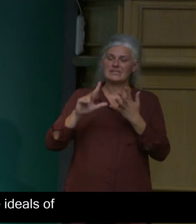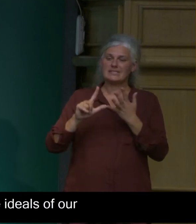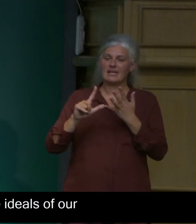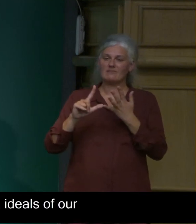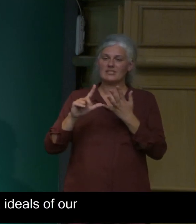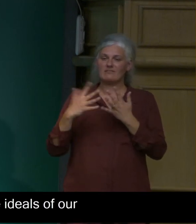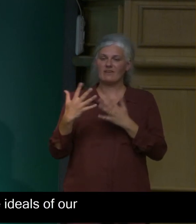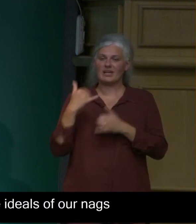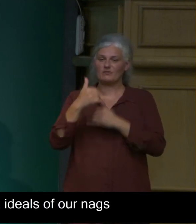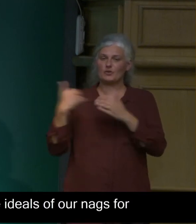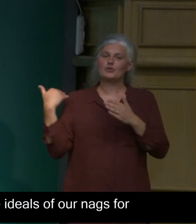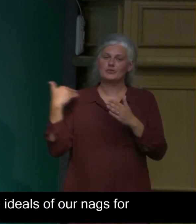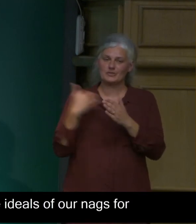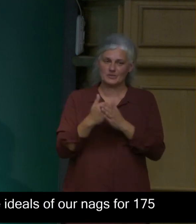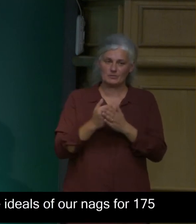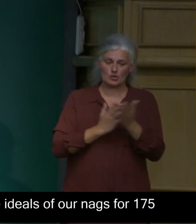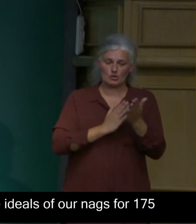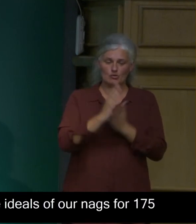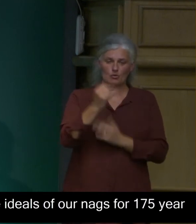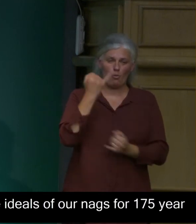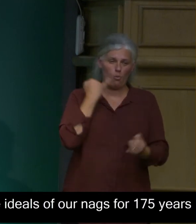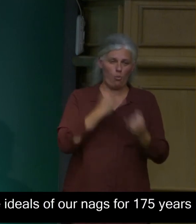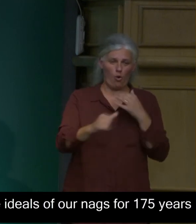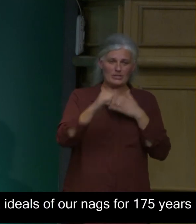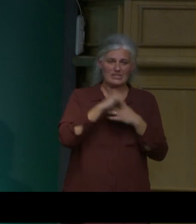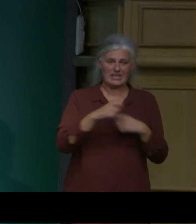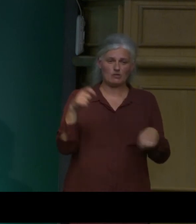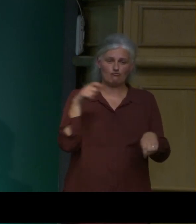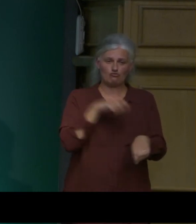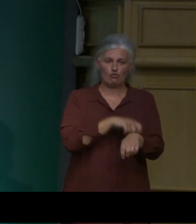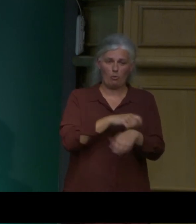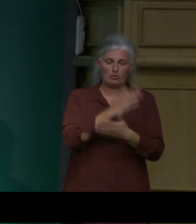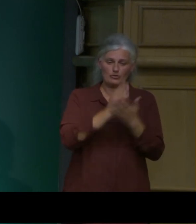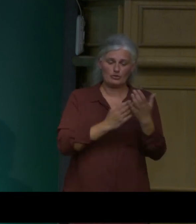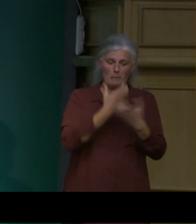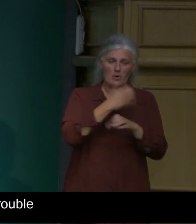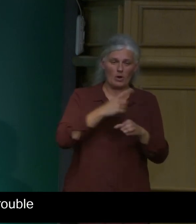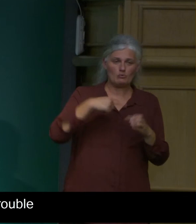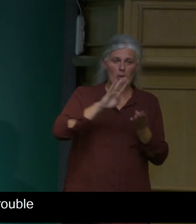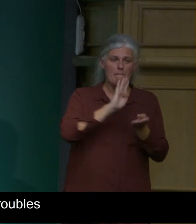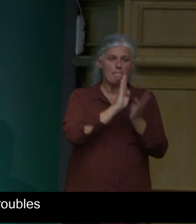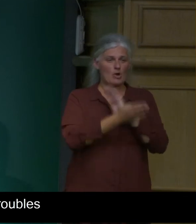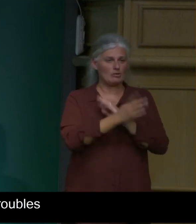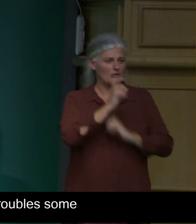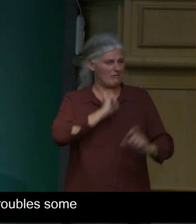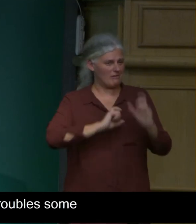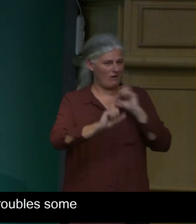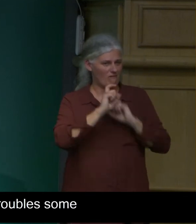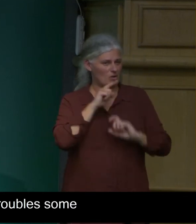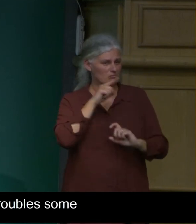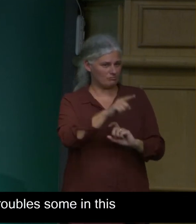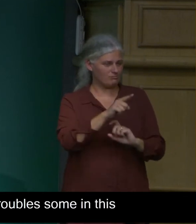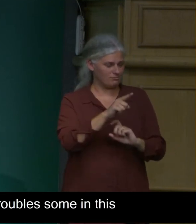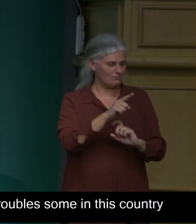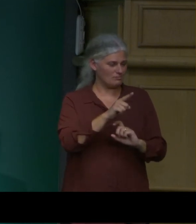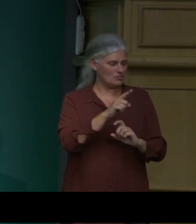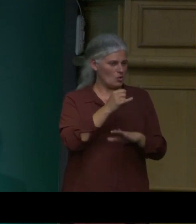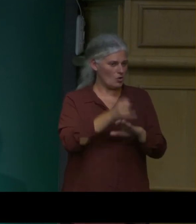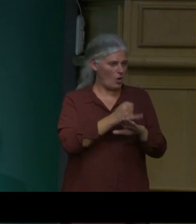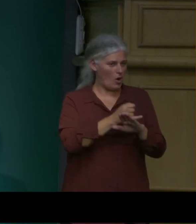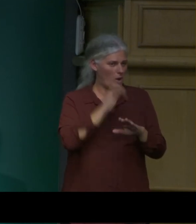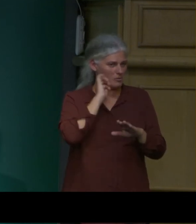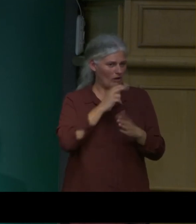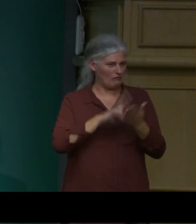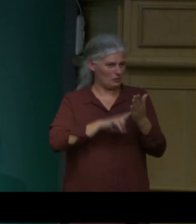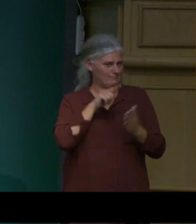years during the worst days of the troubles some of this country became uncomfortable with the tri-color because of the way it